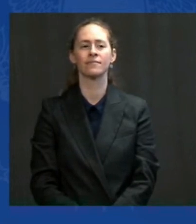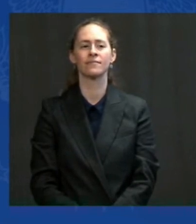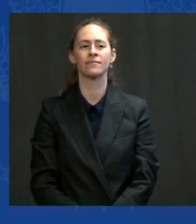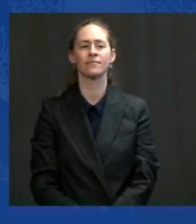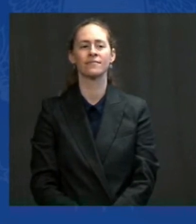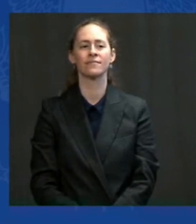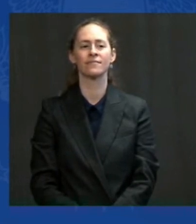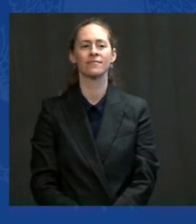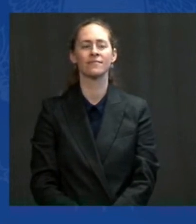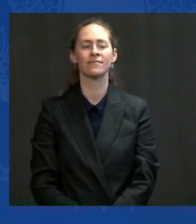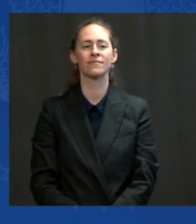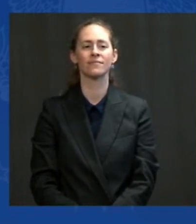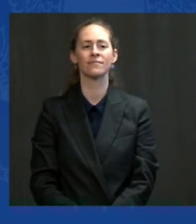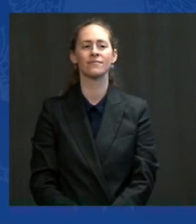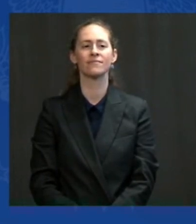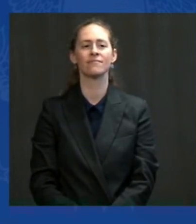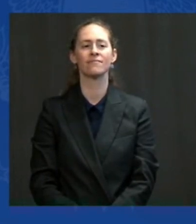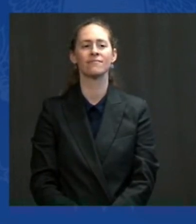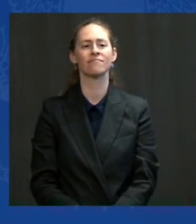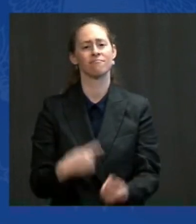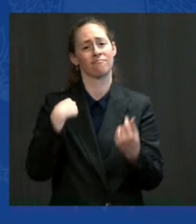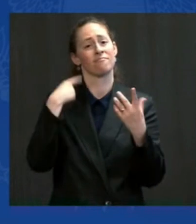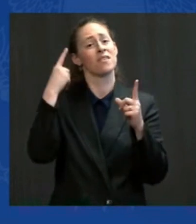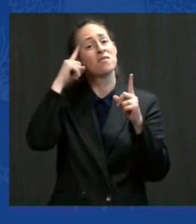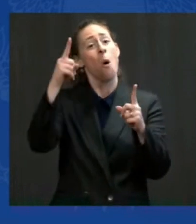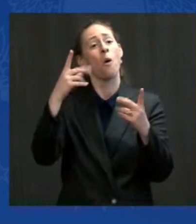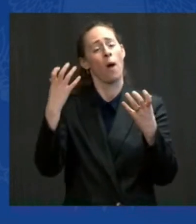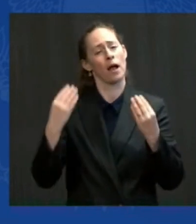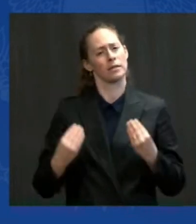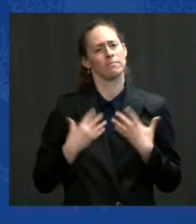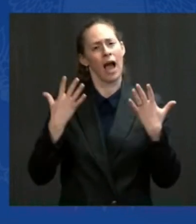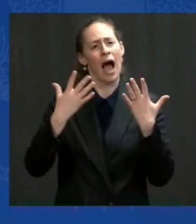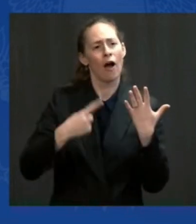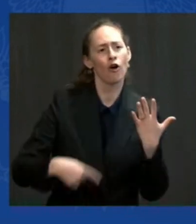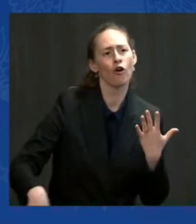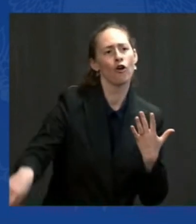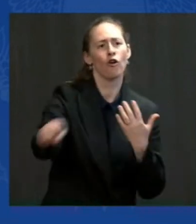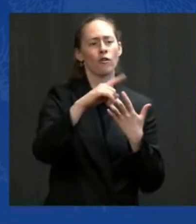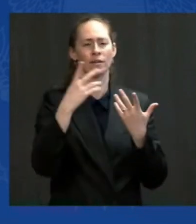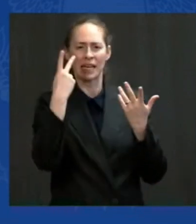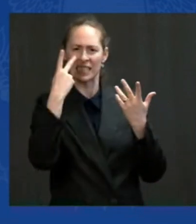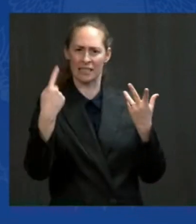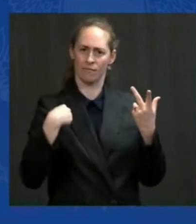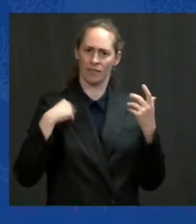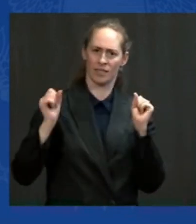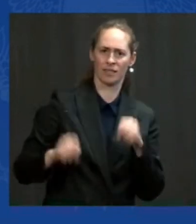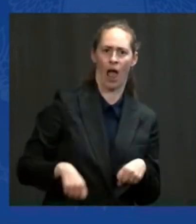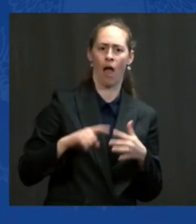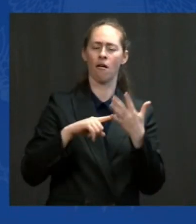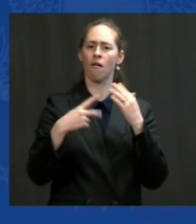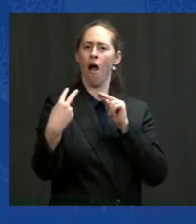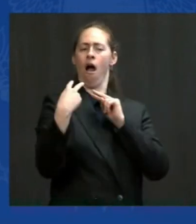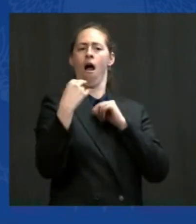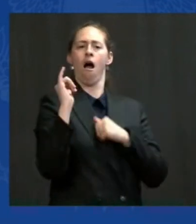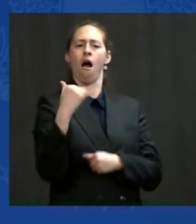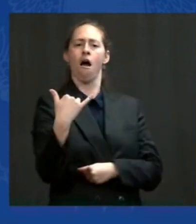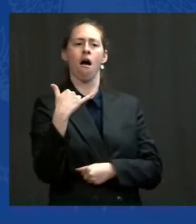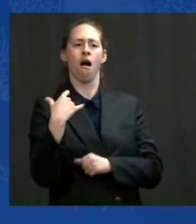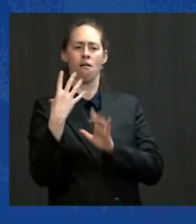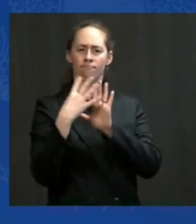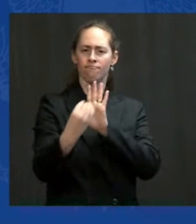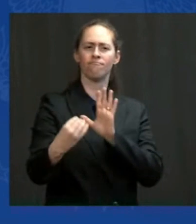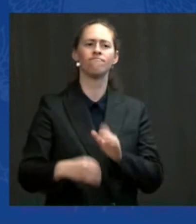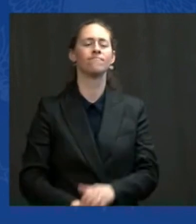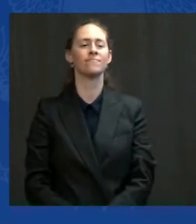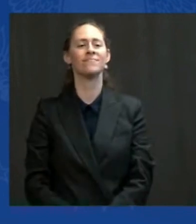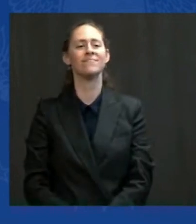I want to inspire and motivate students by guiding them with my personal experience. As a second-year student, MCC